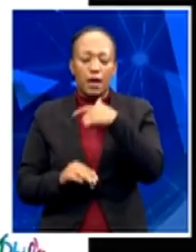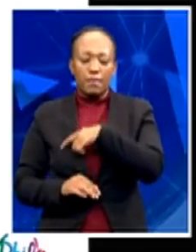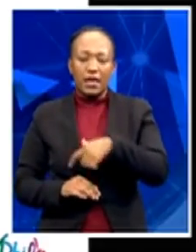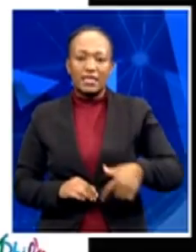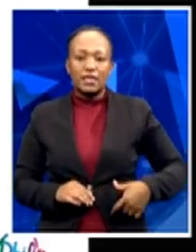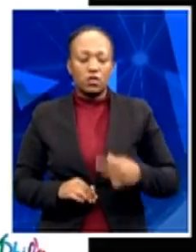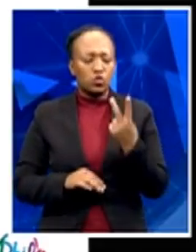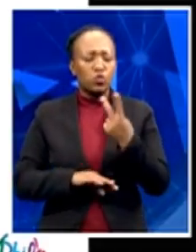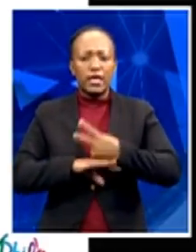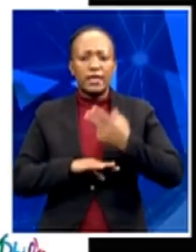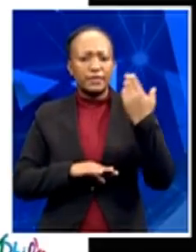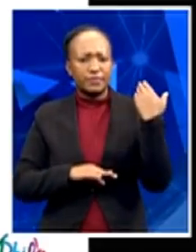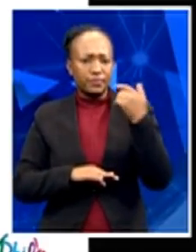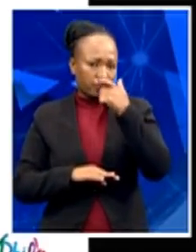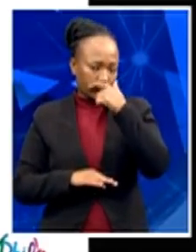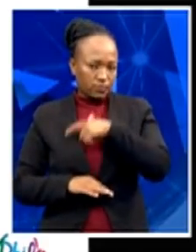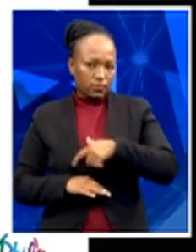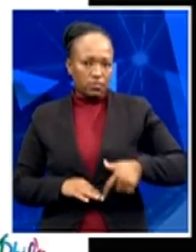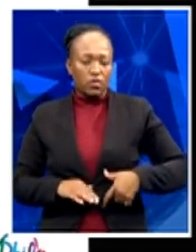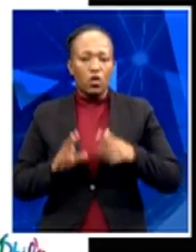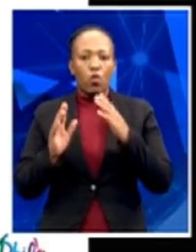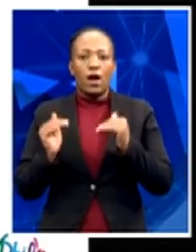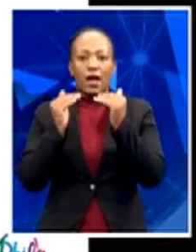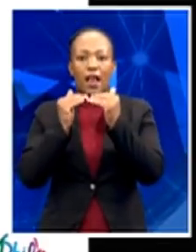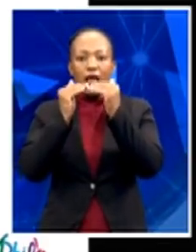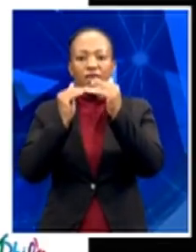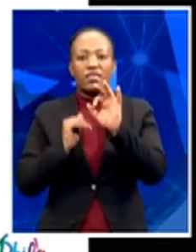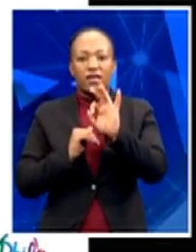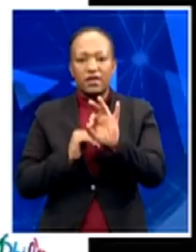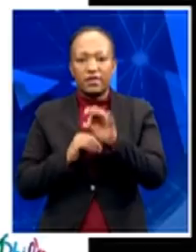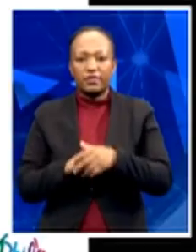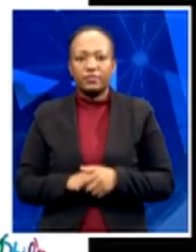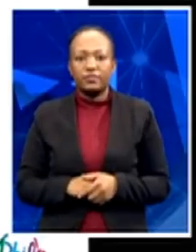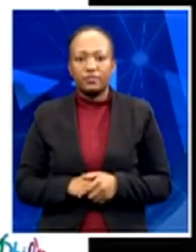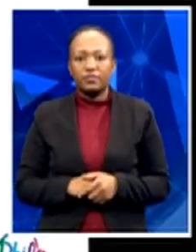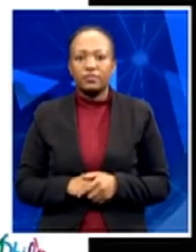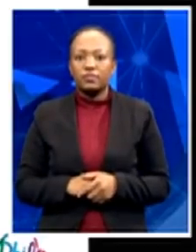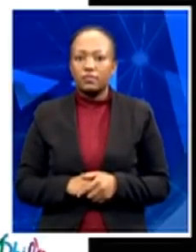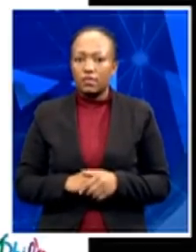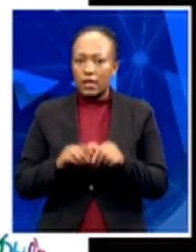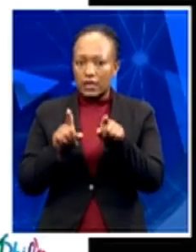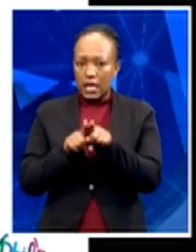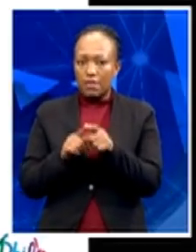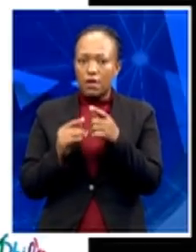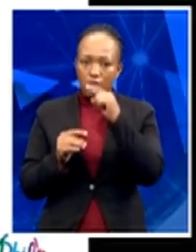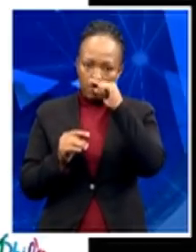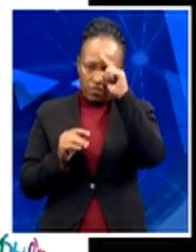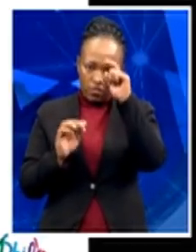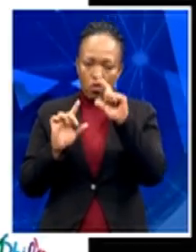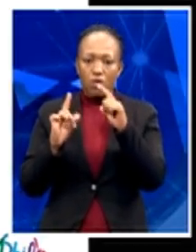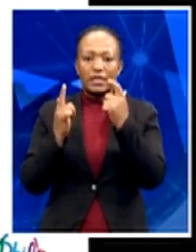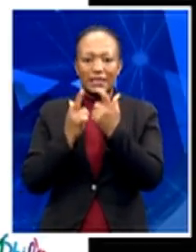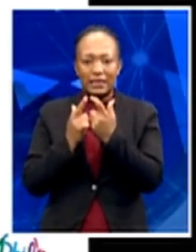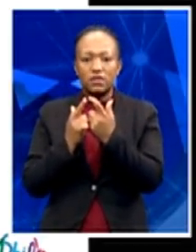moved to alert level 3. And then we also wish the portfolio committee to note that whilst the